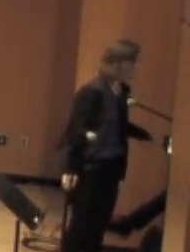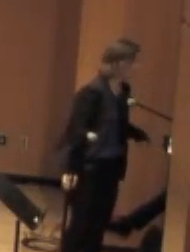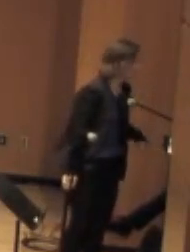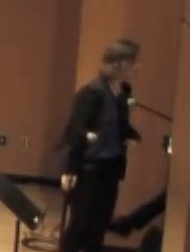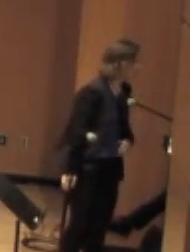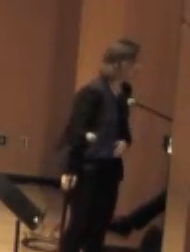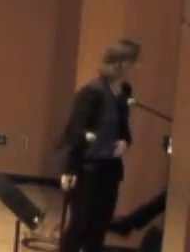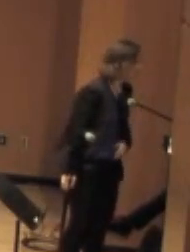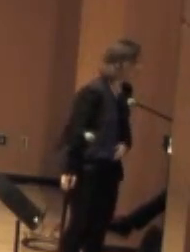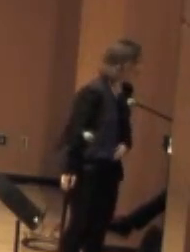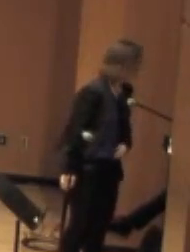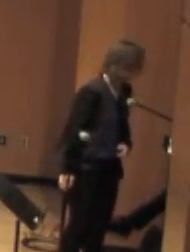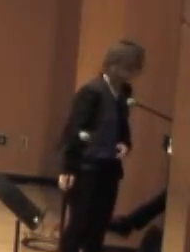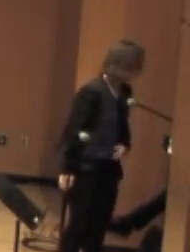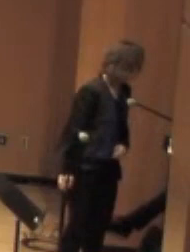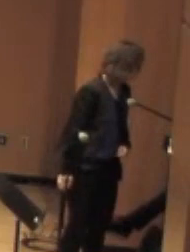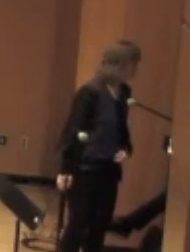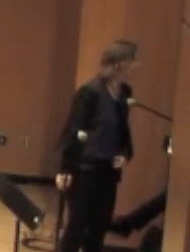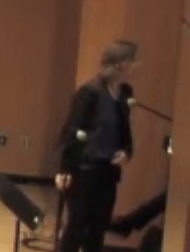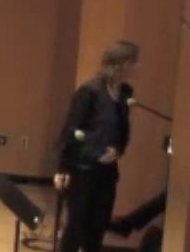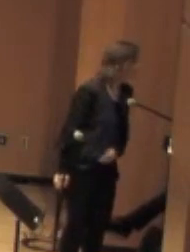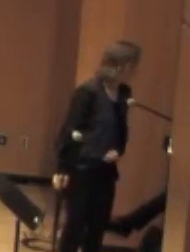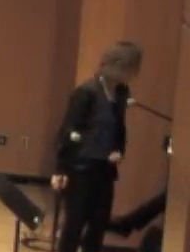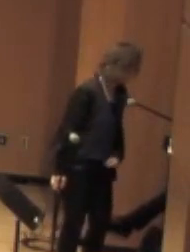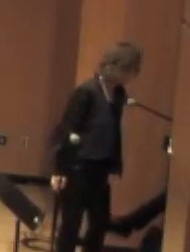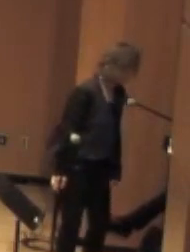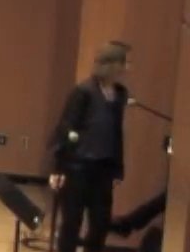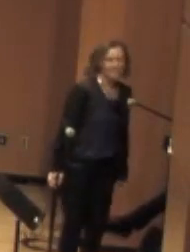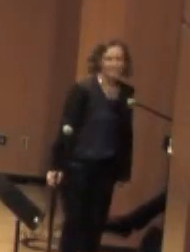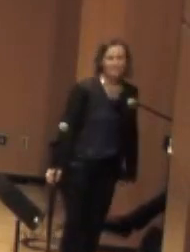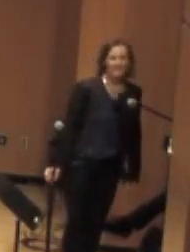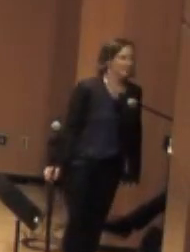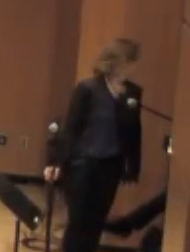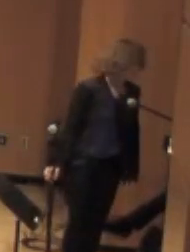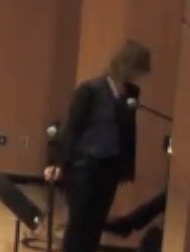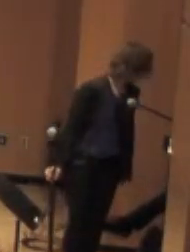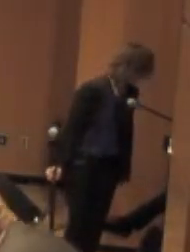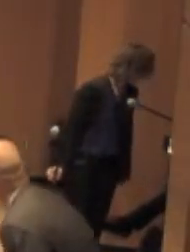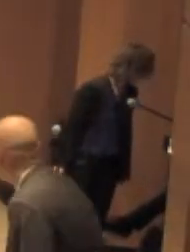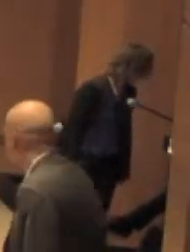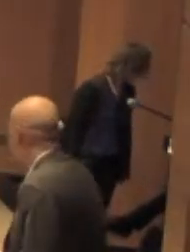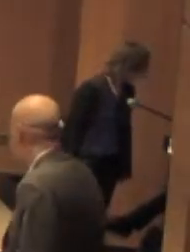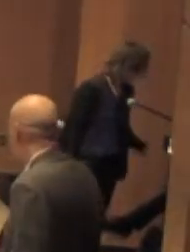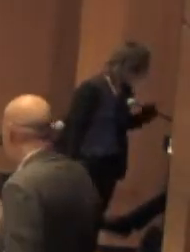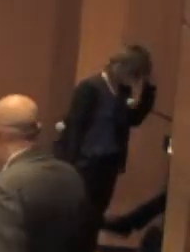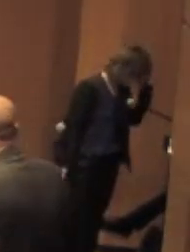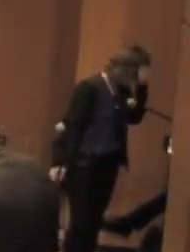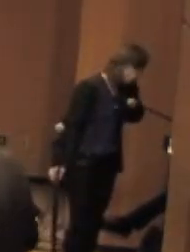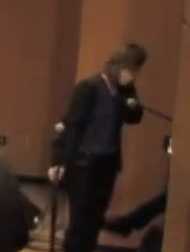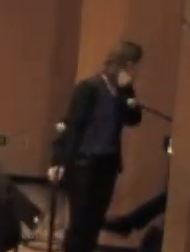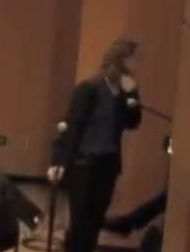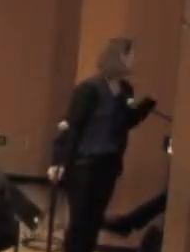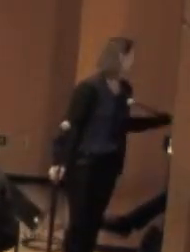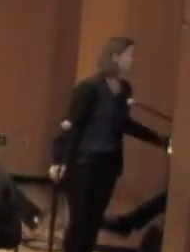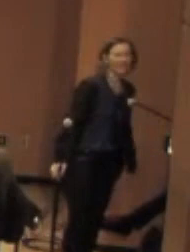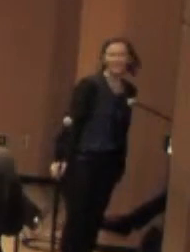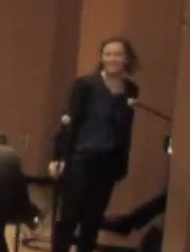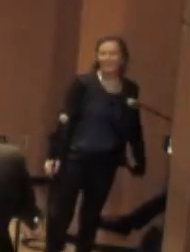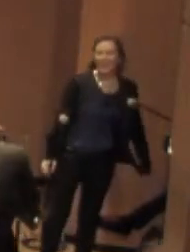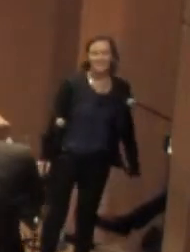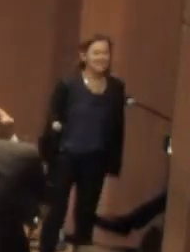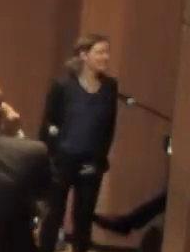yeah I no only one of I didn't realize I guess we didn't know that the mics were that sensitive